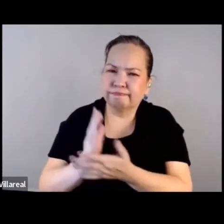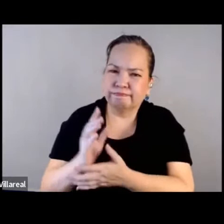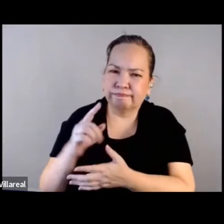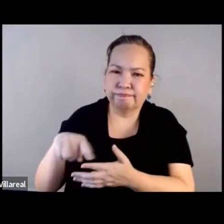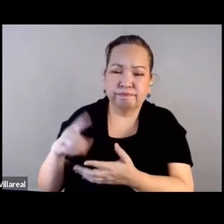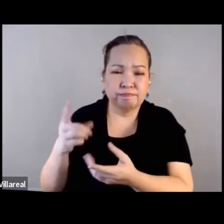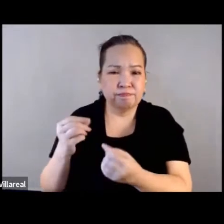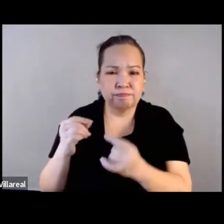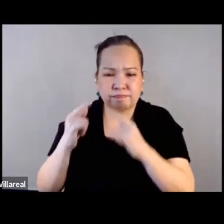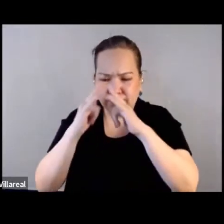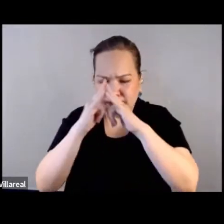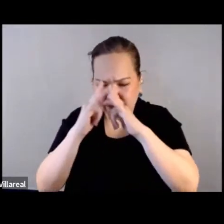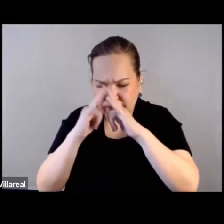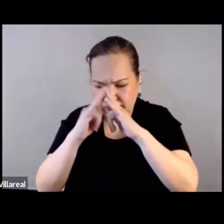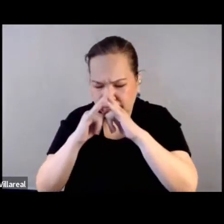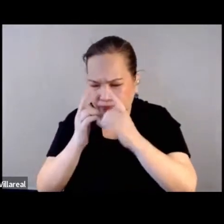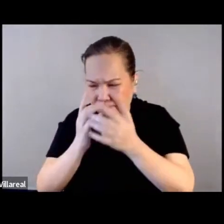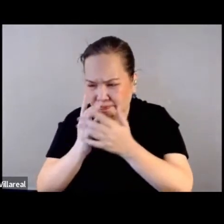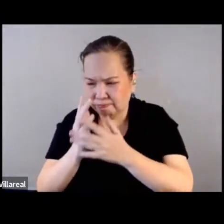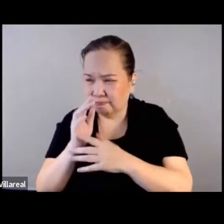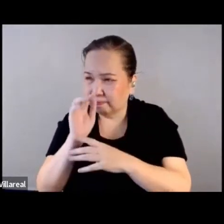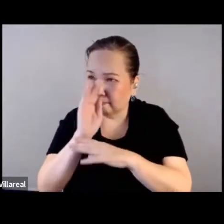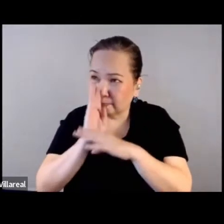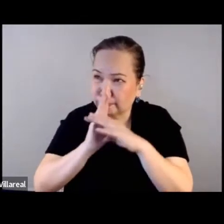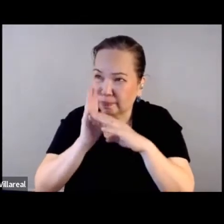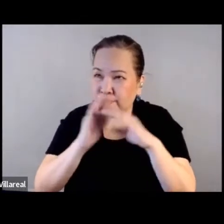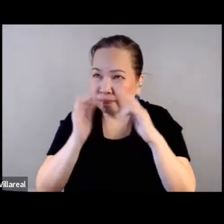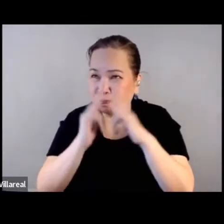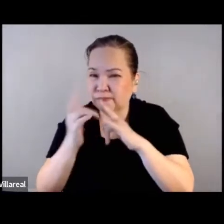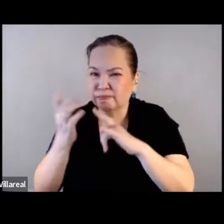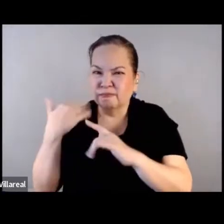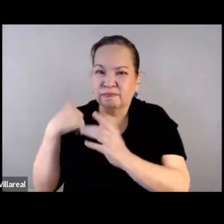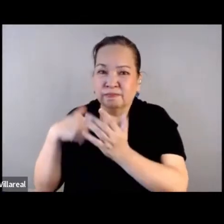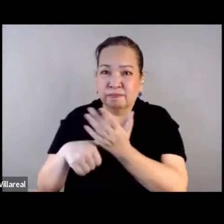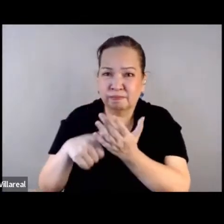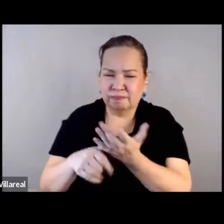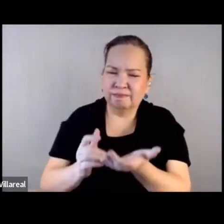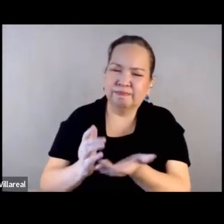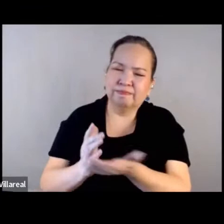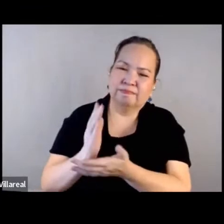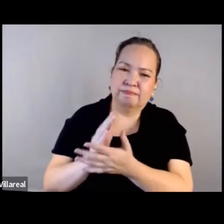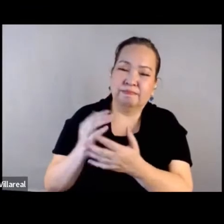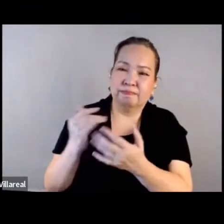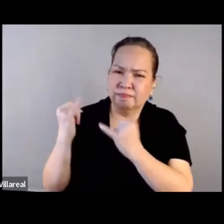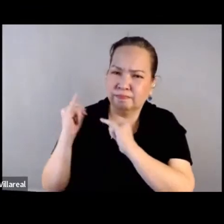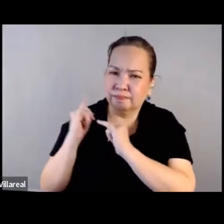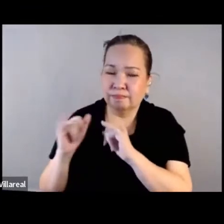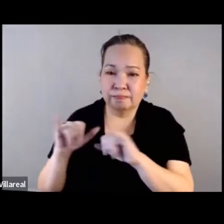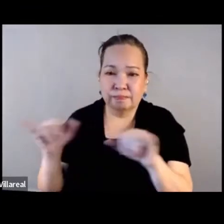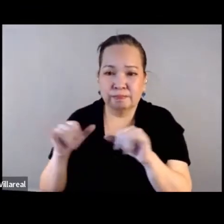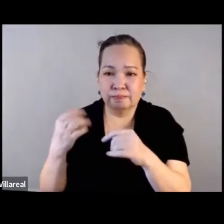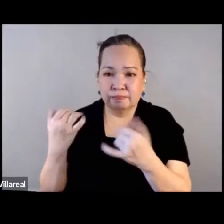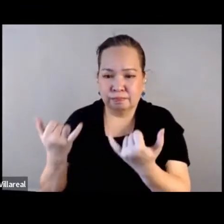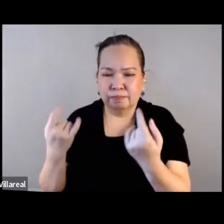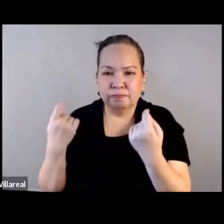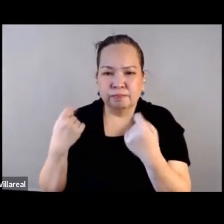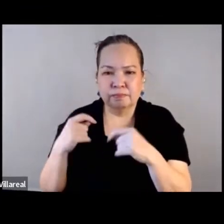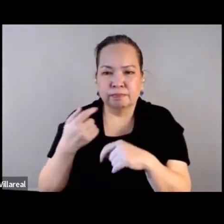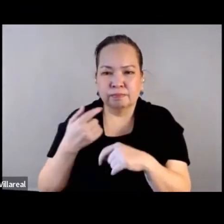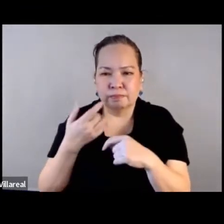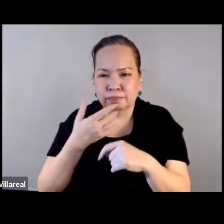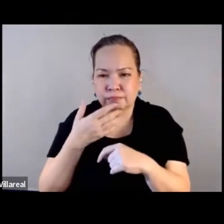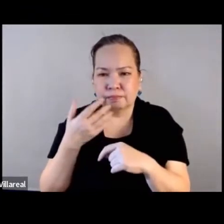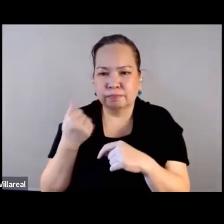and makeshift prisons in the last elections. And even now, we are still trying our best to resume